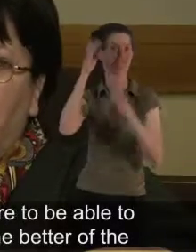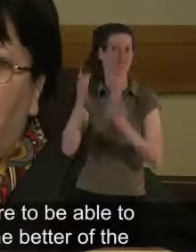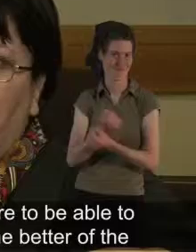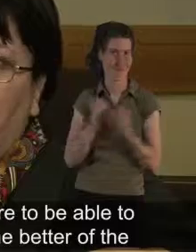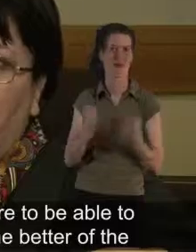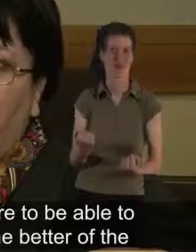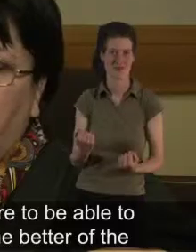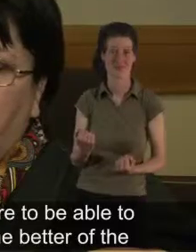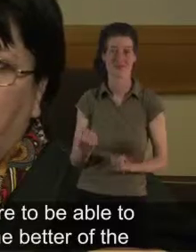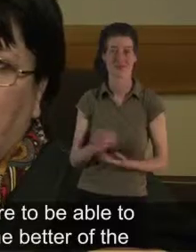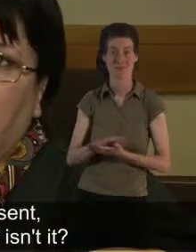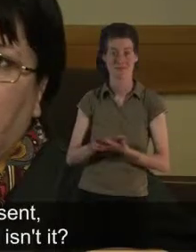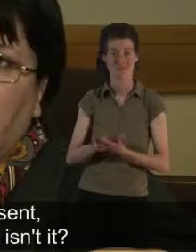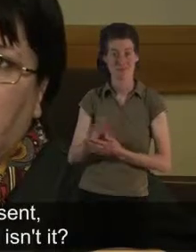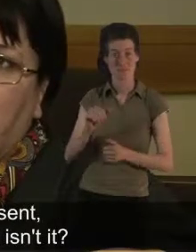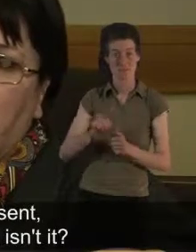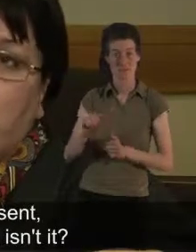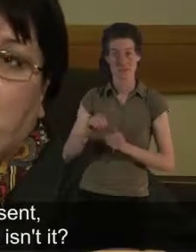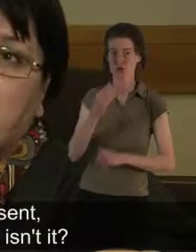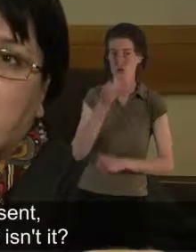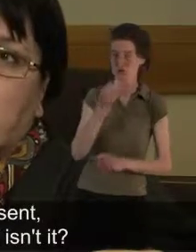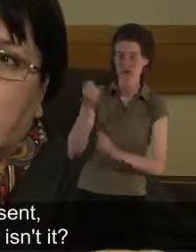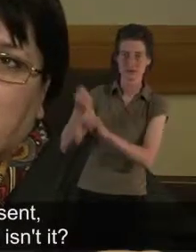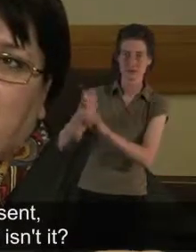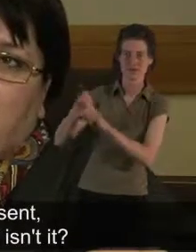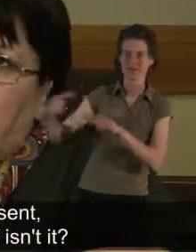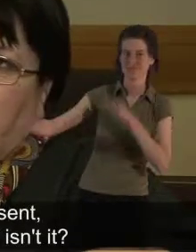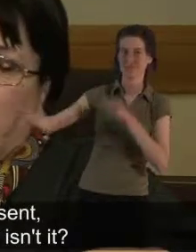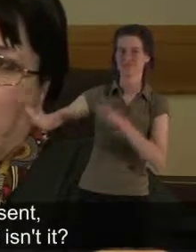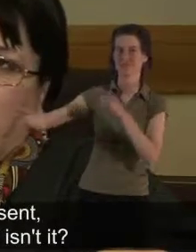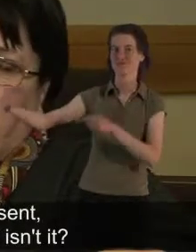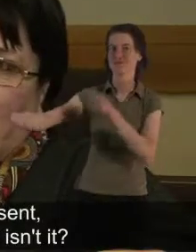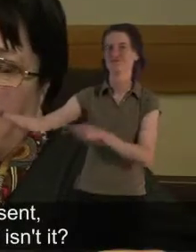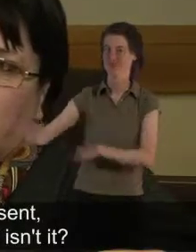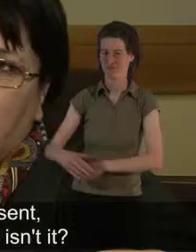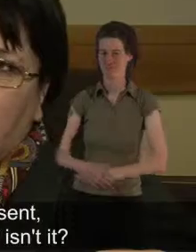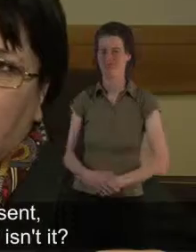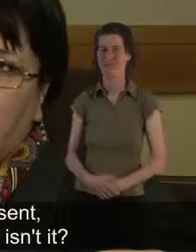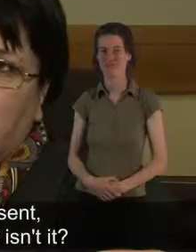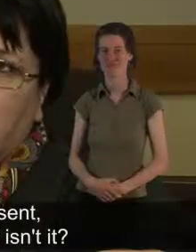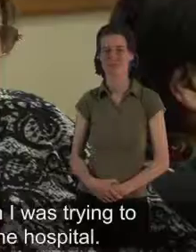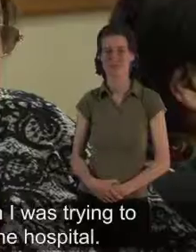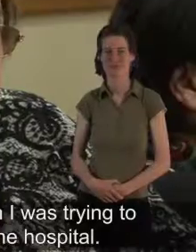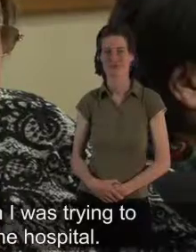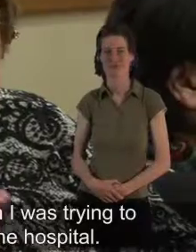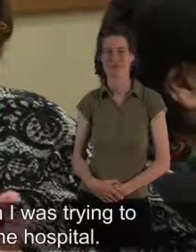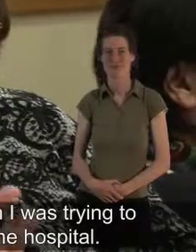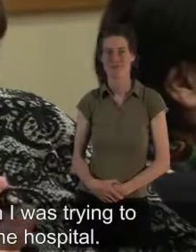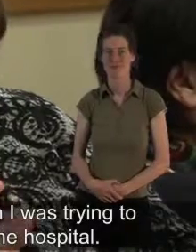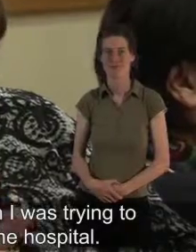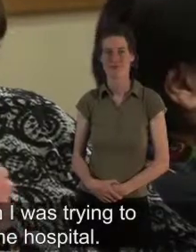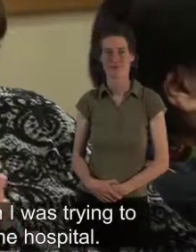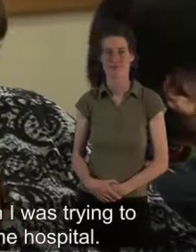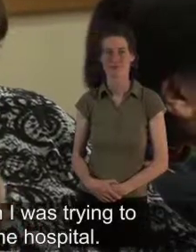this for the argument for the better of the people that we represent, then that's all good stuff, isn't it? I had a